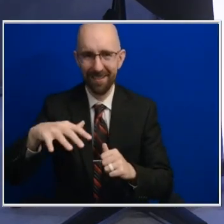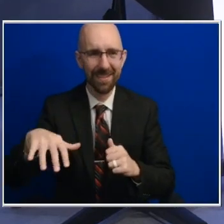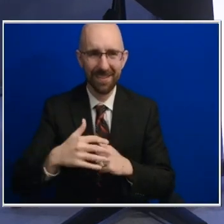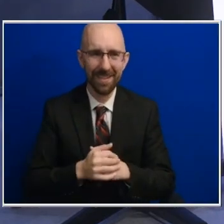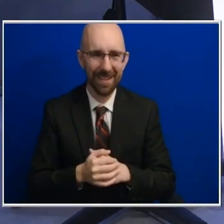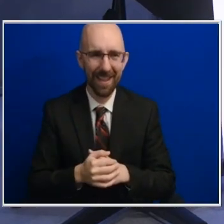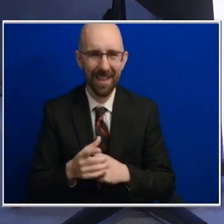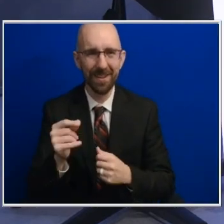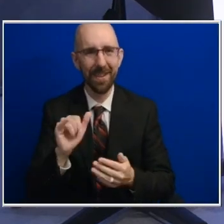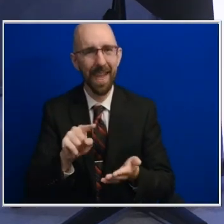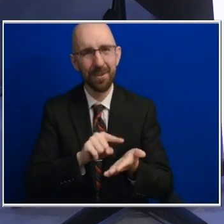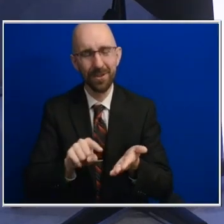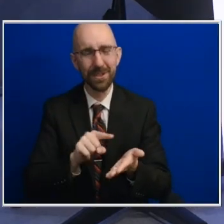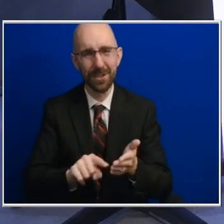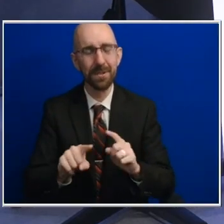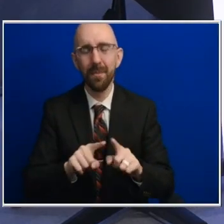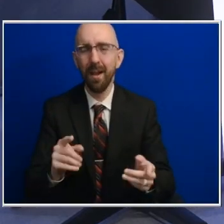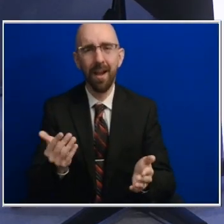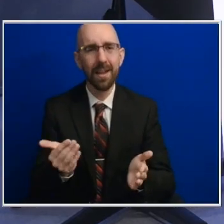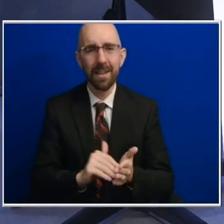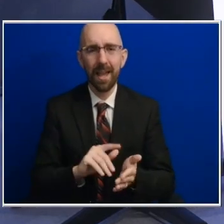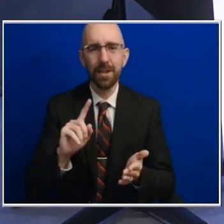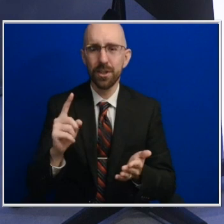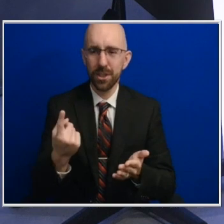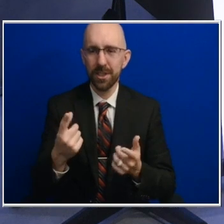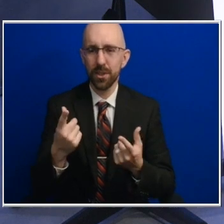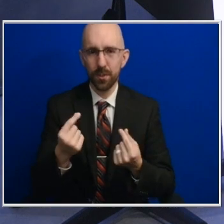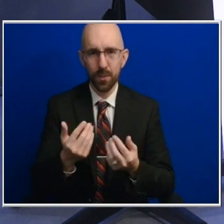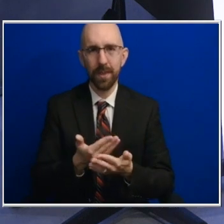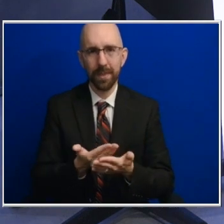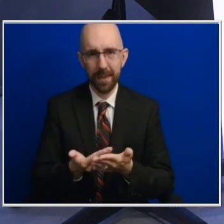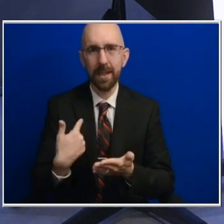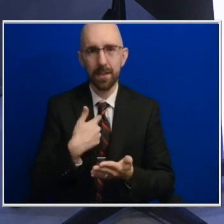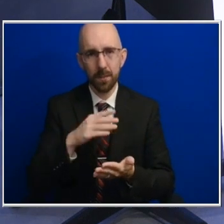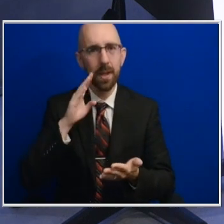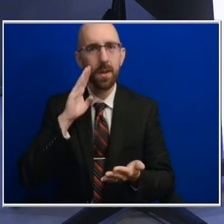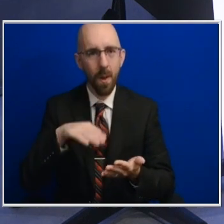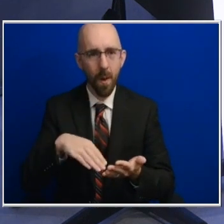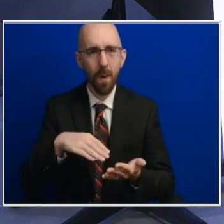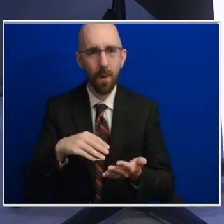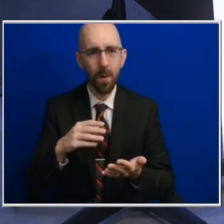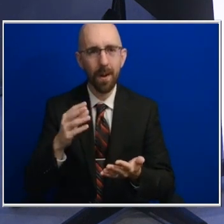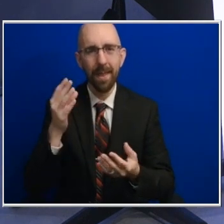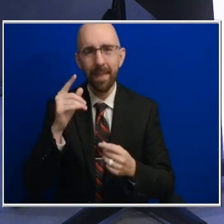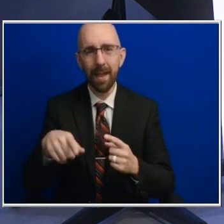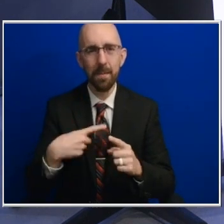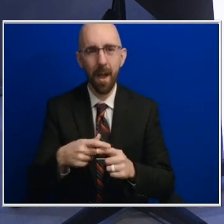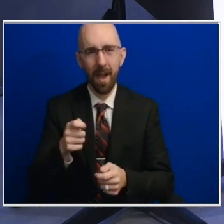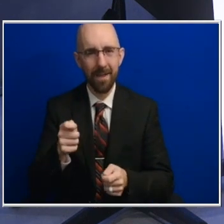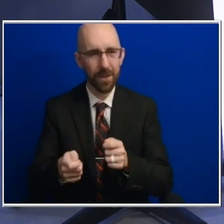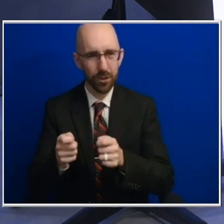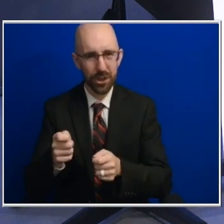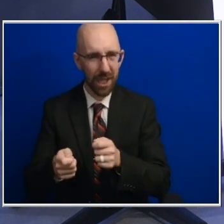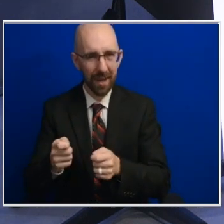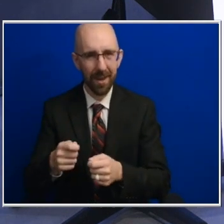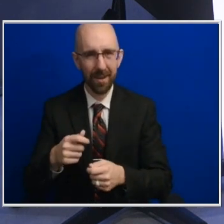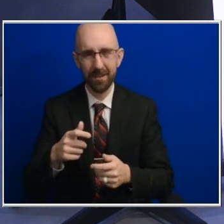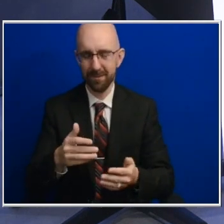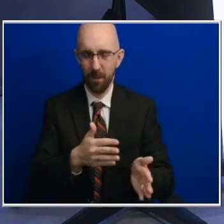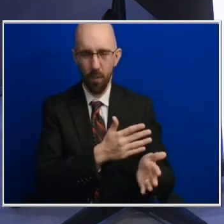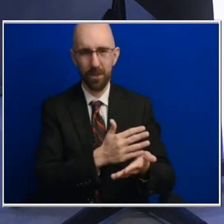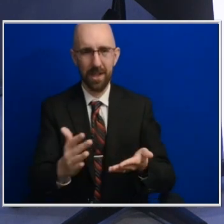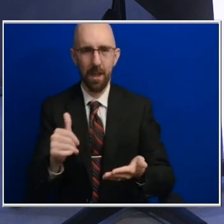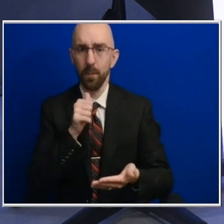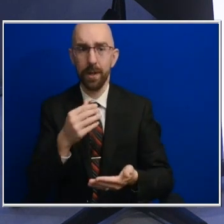research. But, you know, if we just do the things we know, if you think about evolutionarily, what kind of food did we eat? Well, we didn't eat ultra-processed